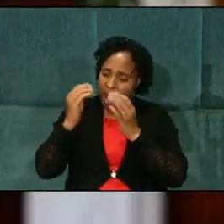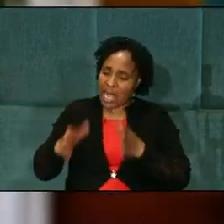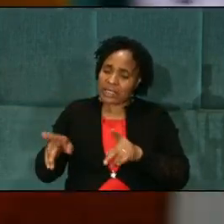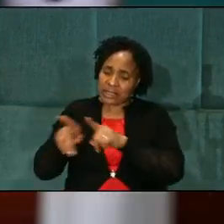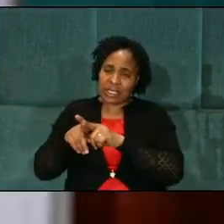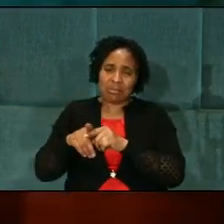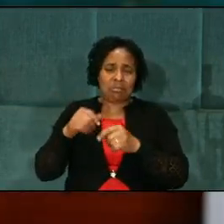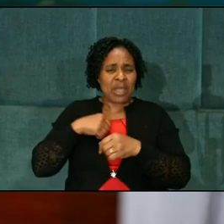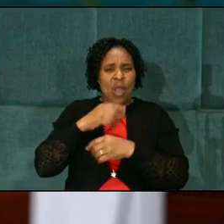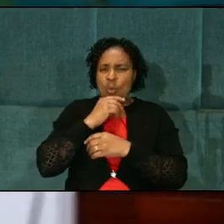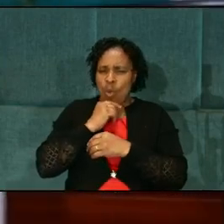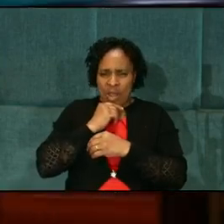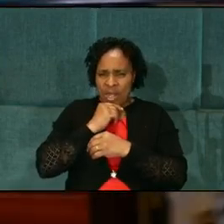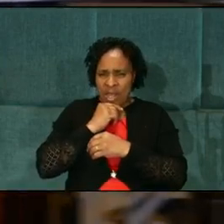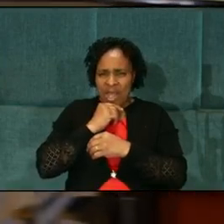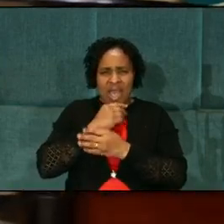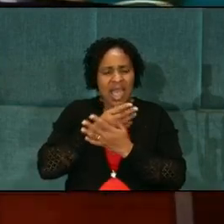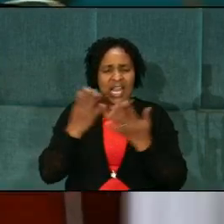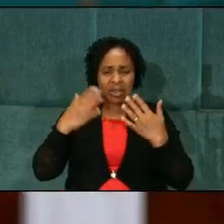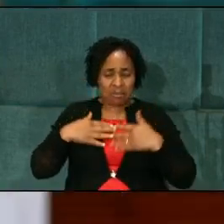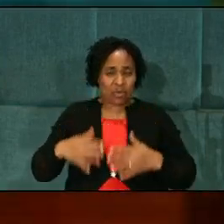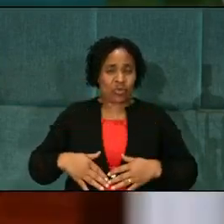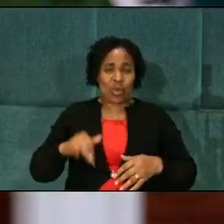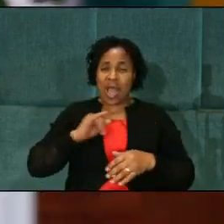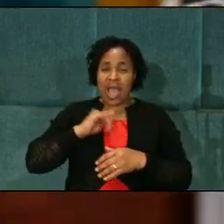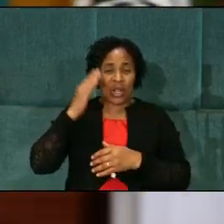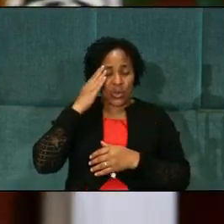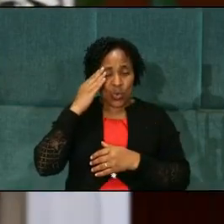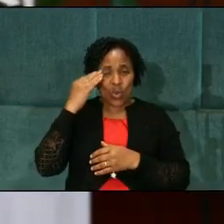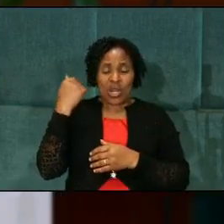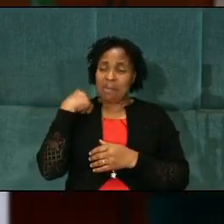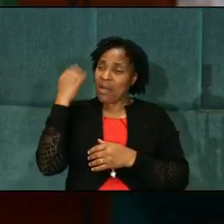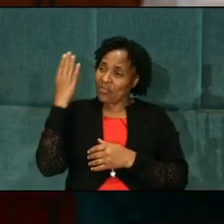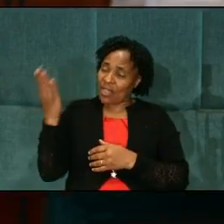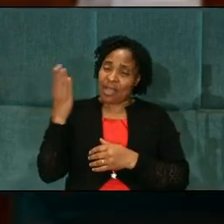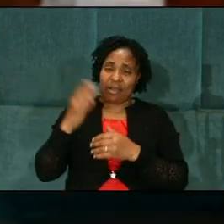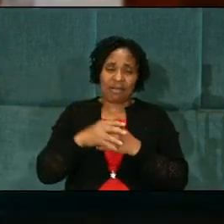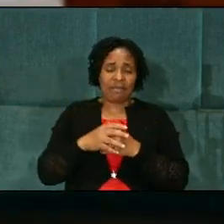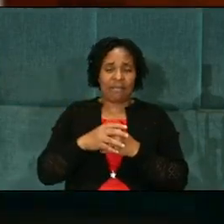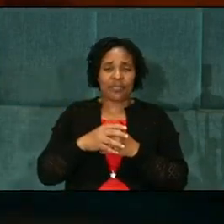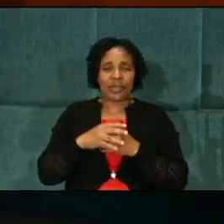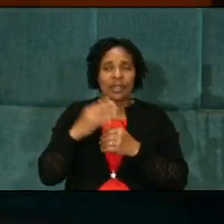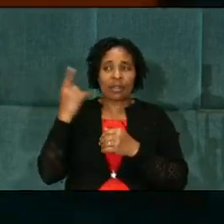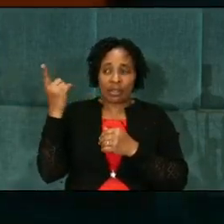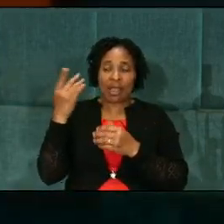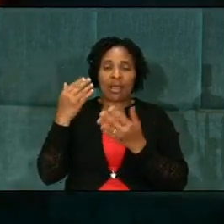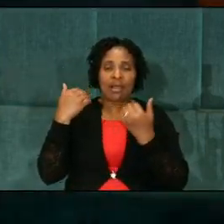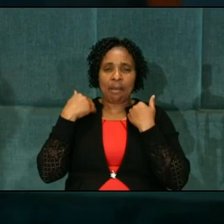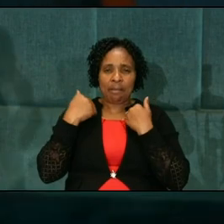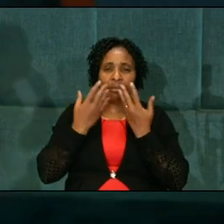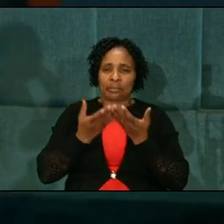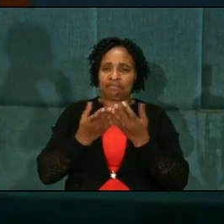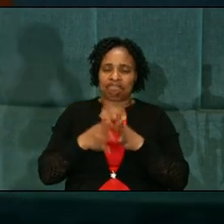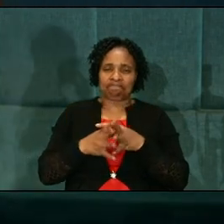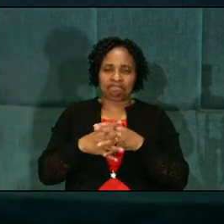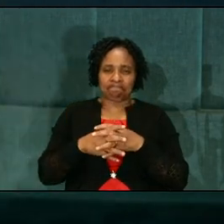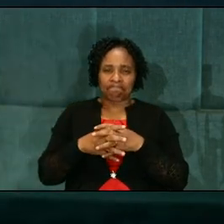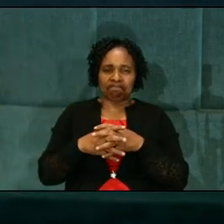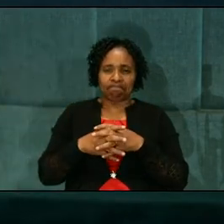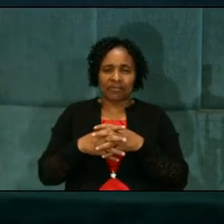I wonder, is there anybody that I know will be in the number? In that number?